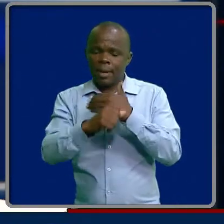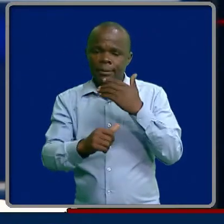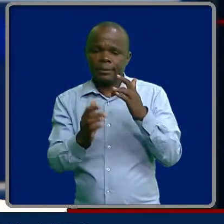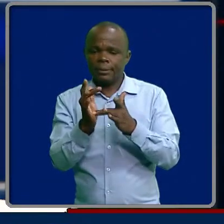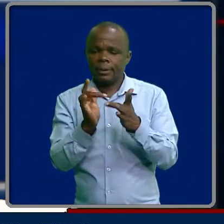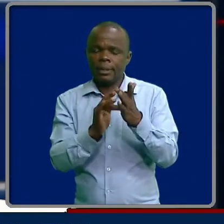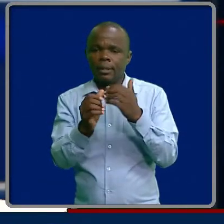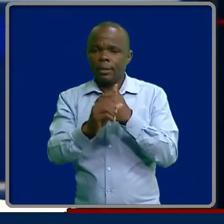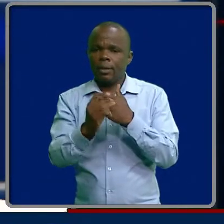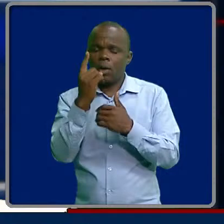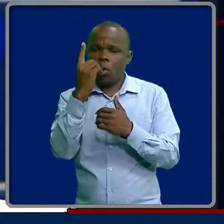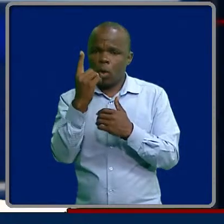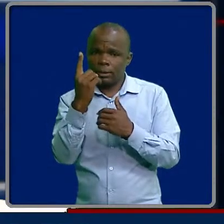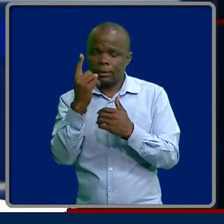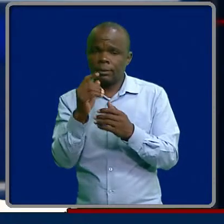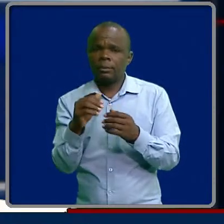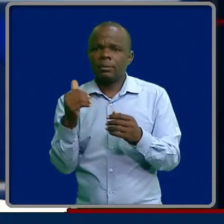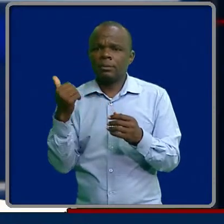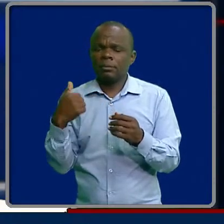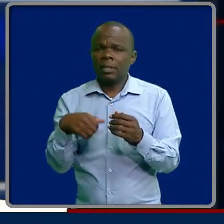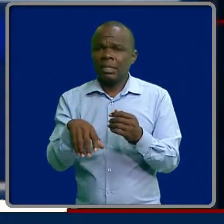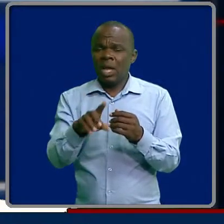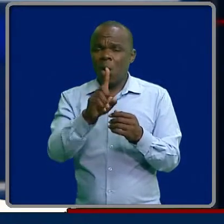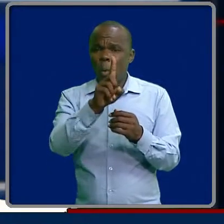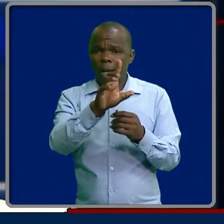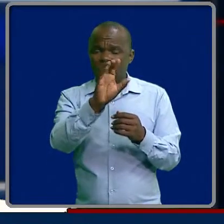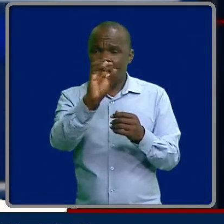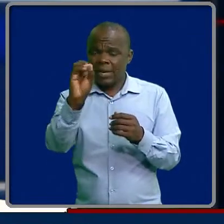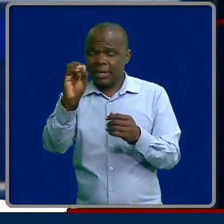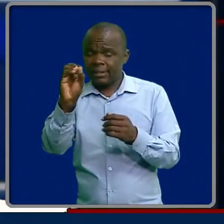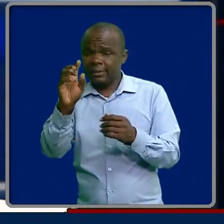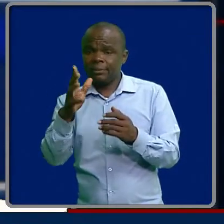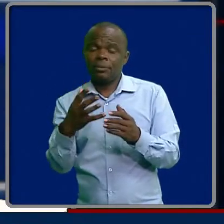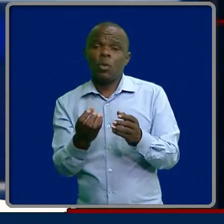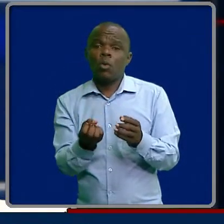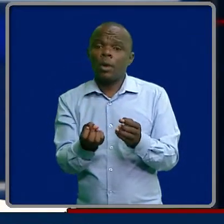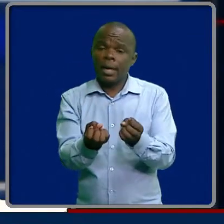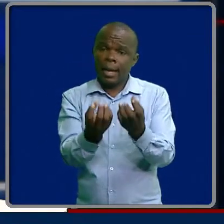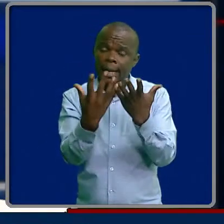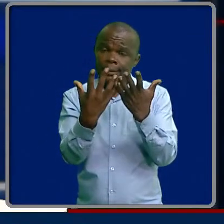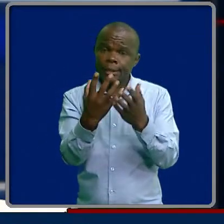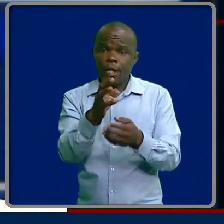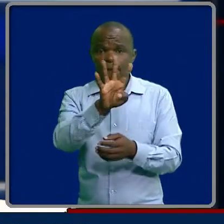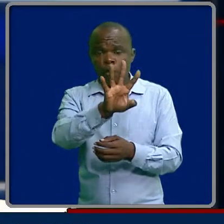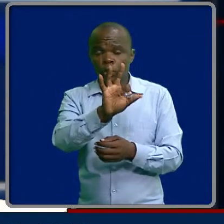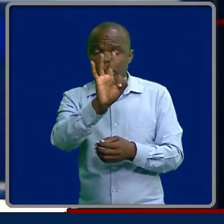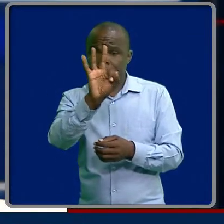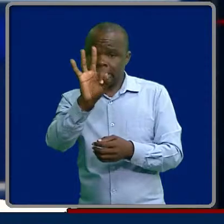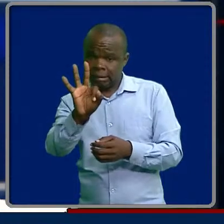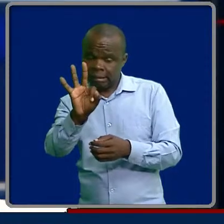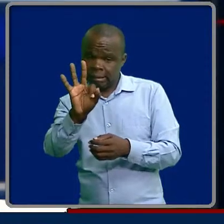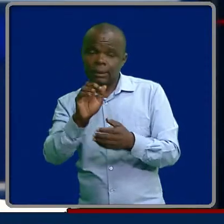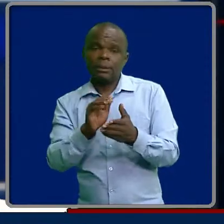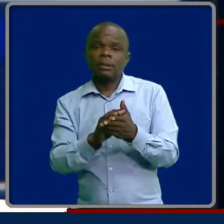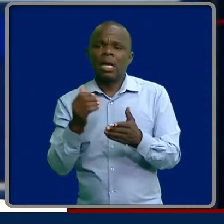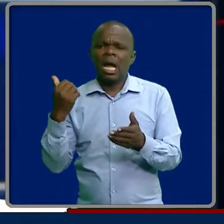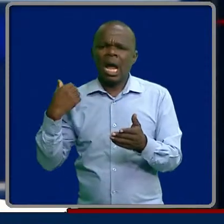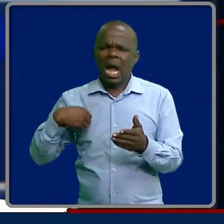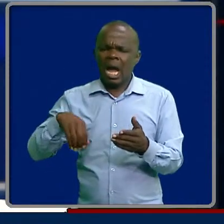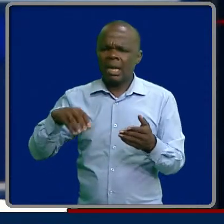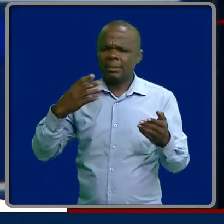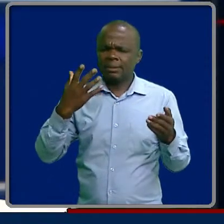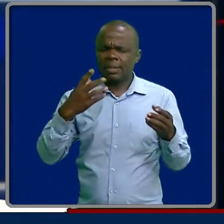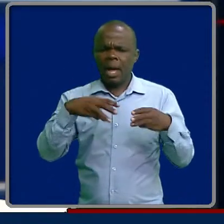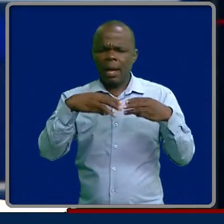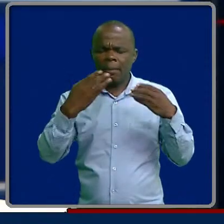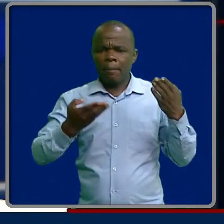domestic users are now getting 43 units for 100 Malangini, most businesses continue to look for alternative sources of energy to